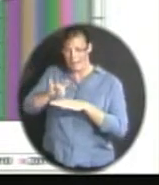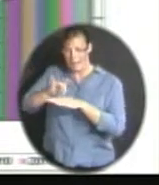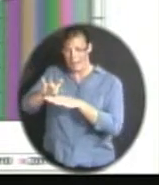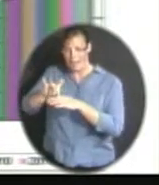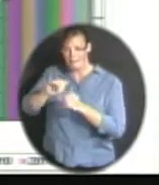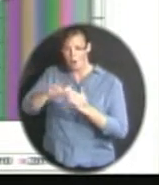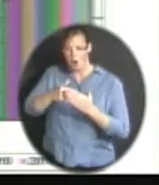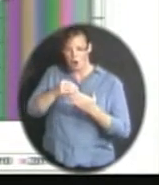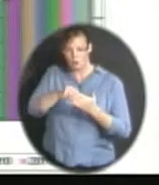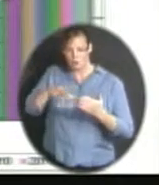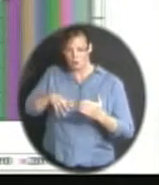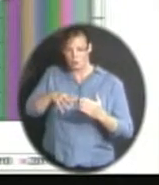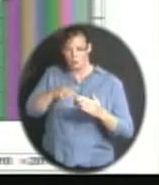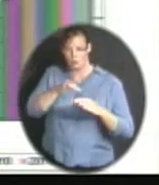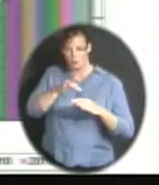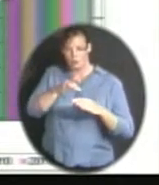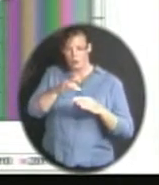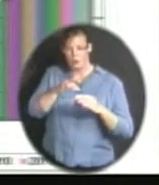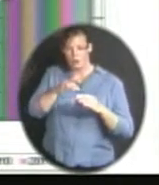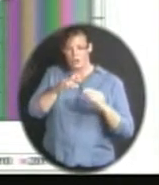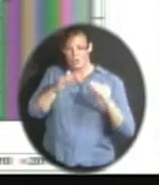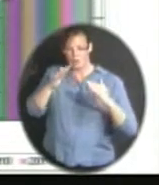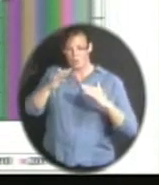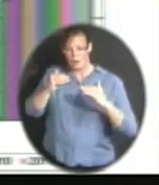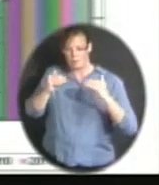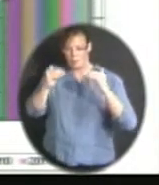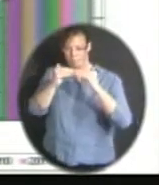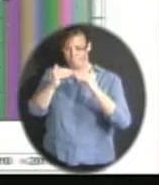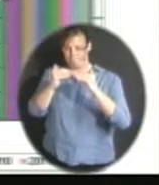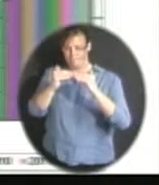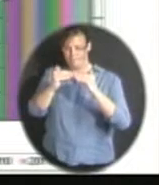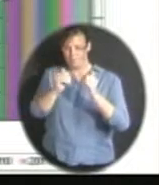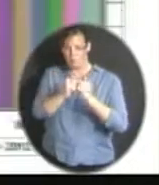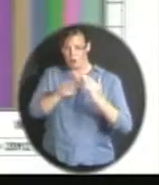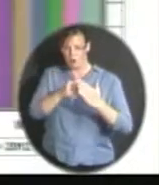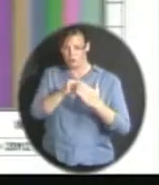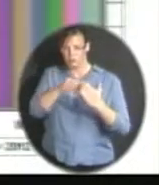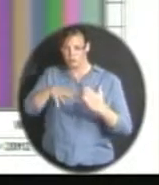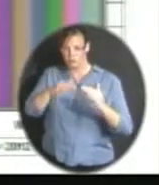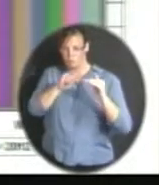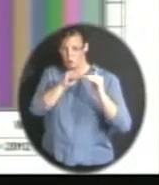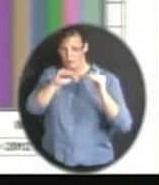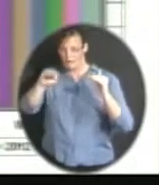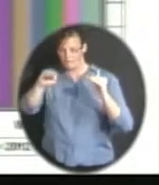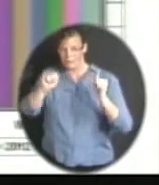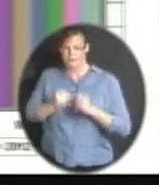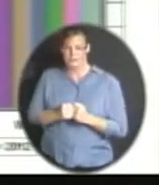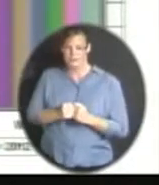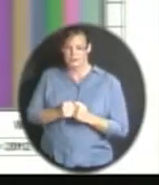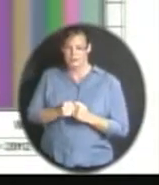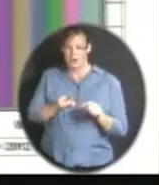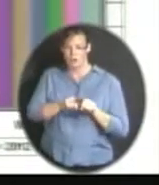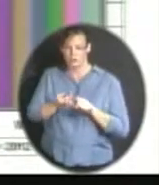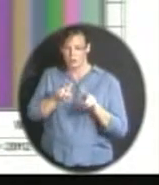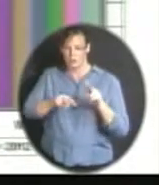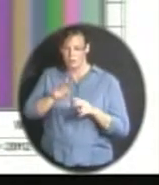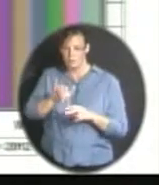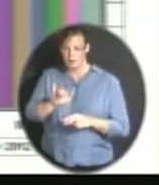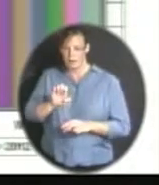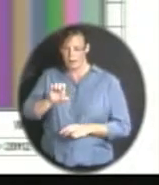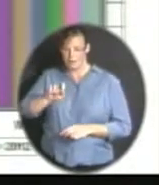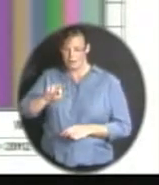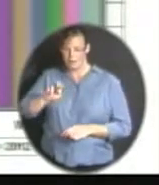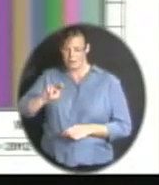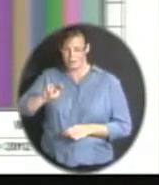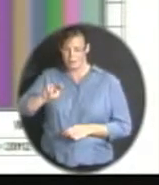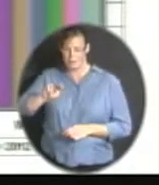group is. You want those gaps narrowed. So you can see we have tremendous results. Also, when we look at it by our ethnic groups, as